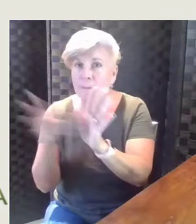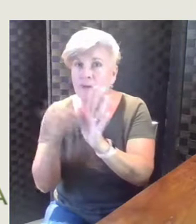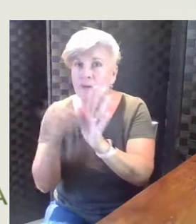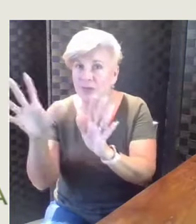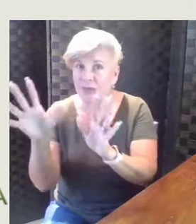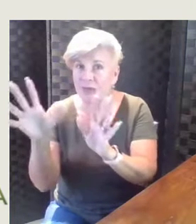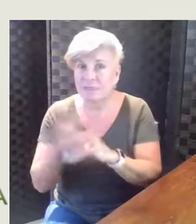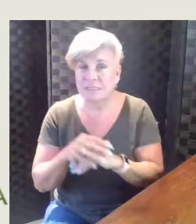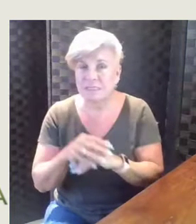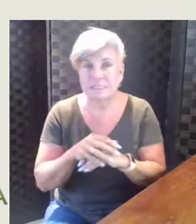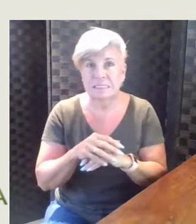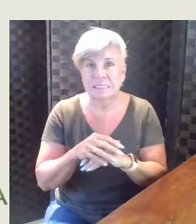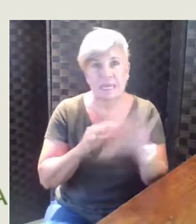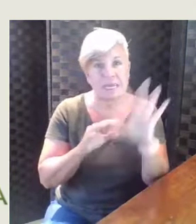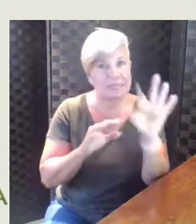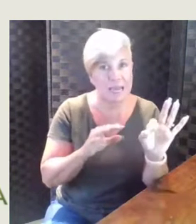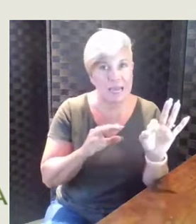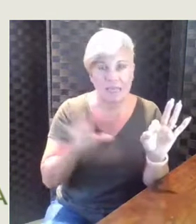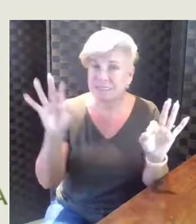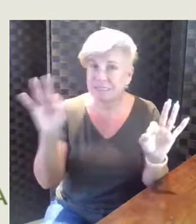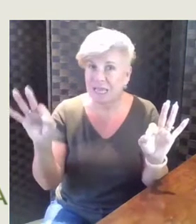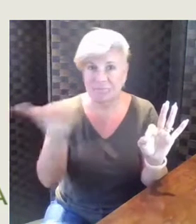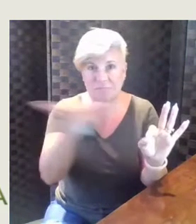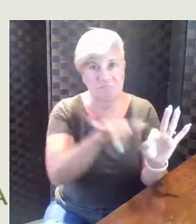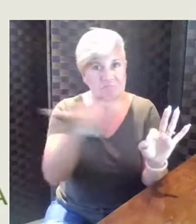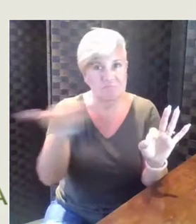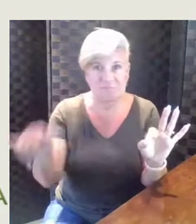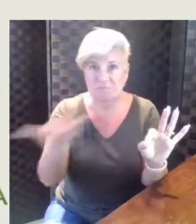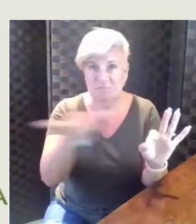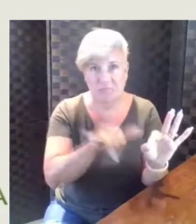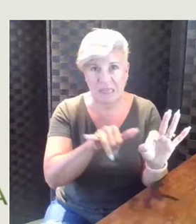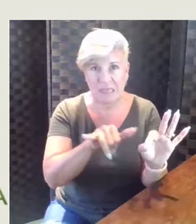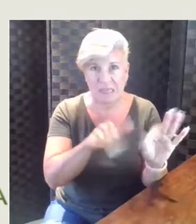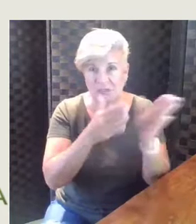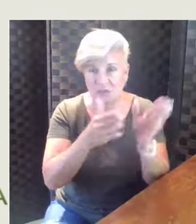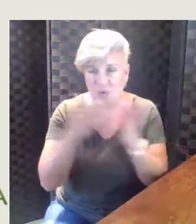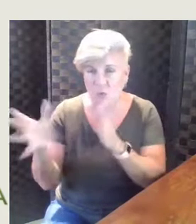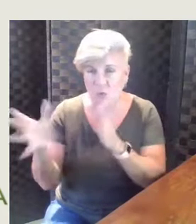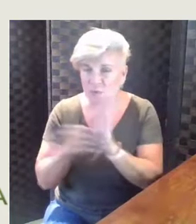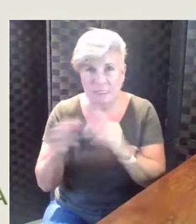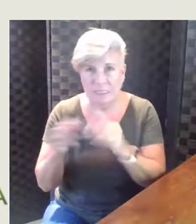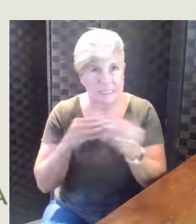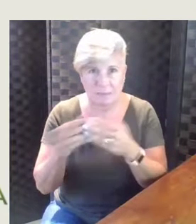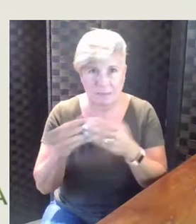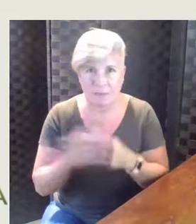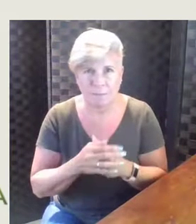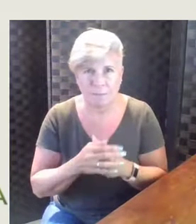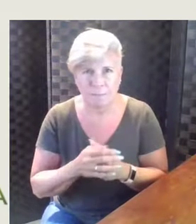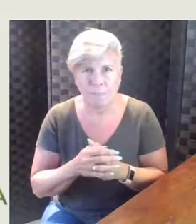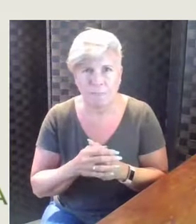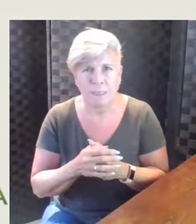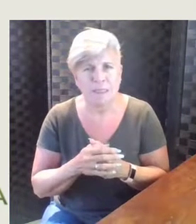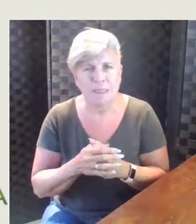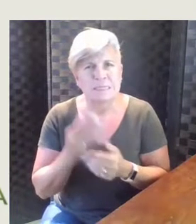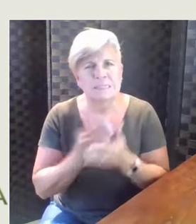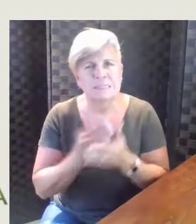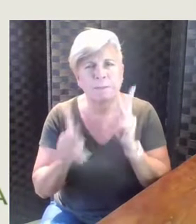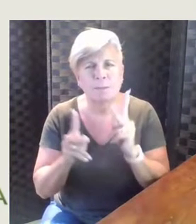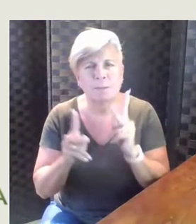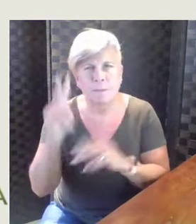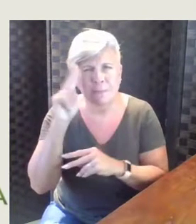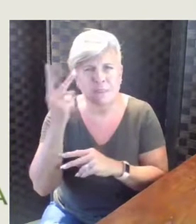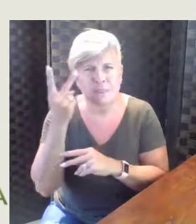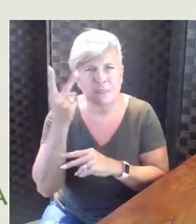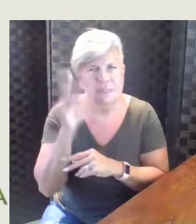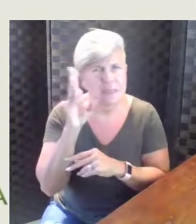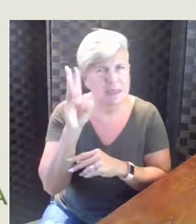plus 5. They both get the same solution of 9. A common misunderstanding is thinking that